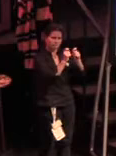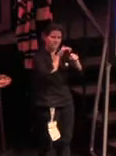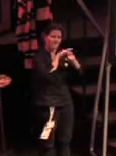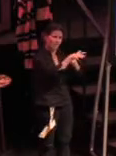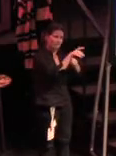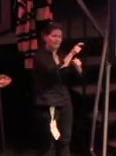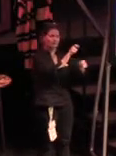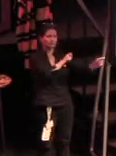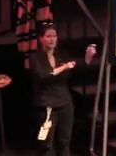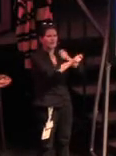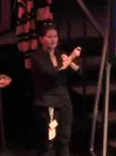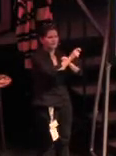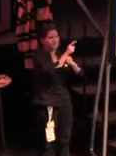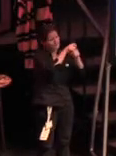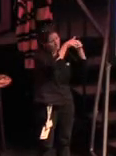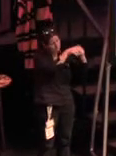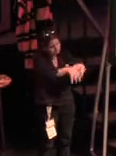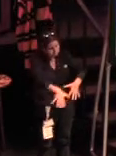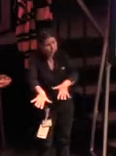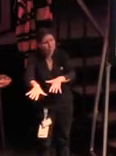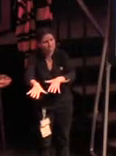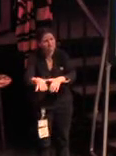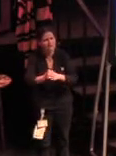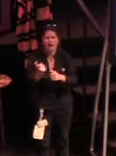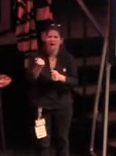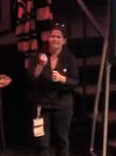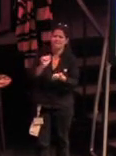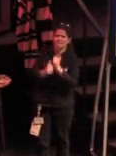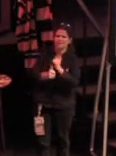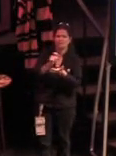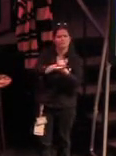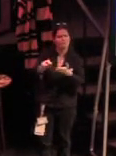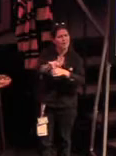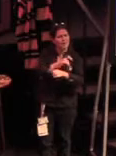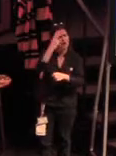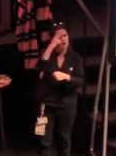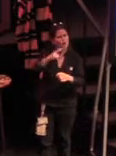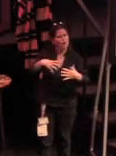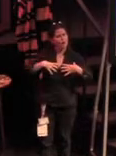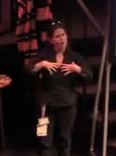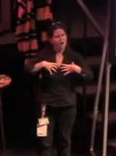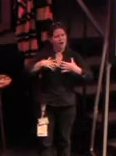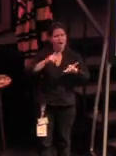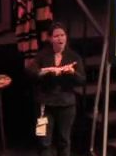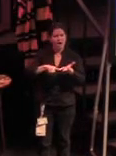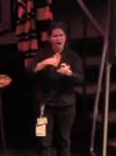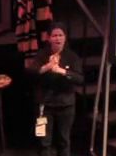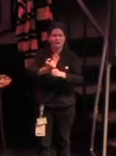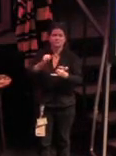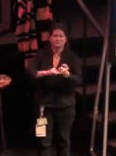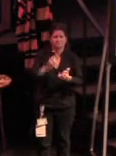I have a friend who wrote a play called Lungs, which is a beautiful play. It's a